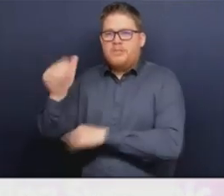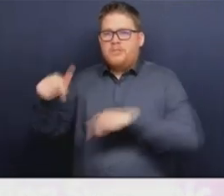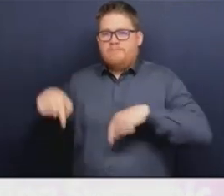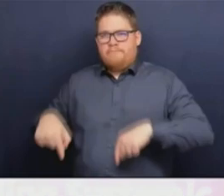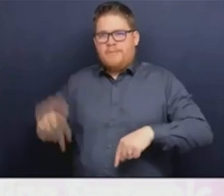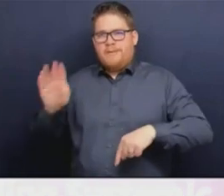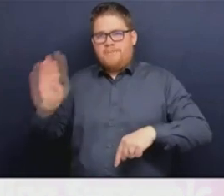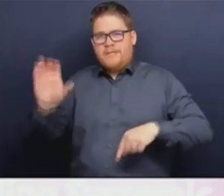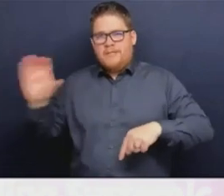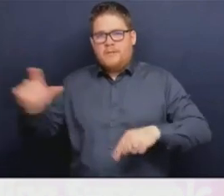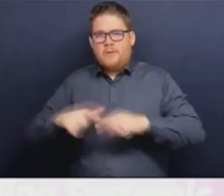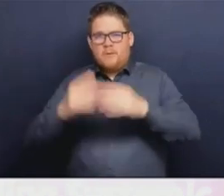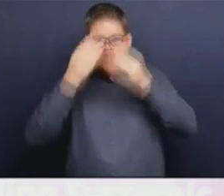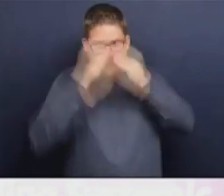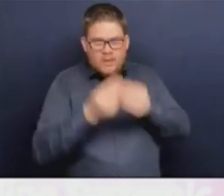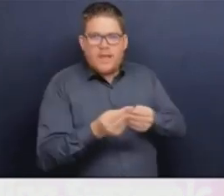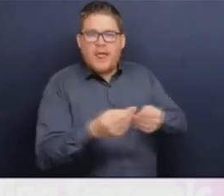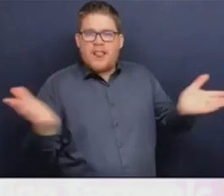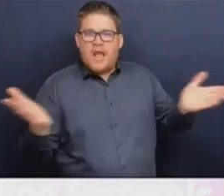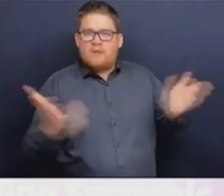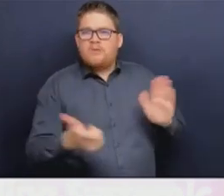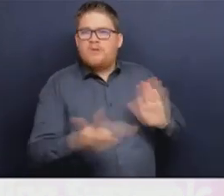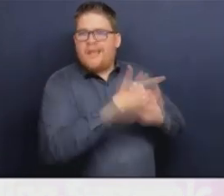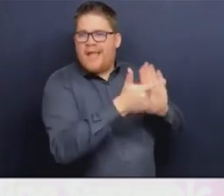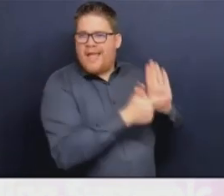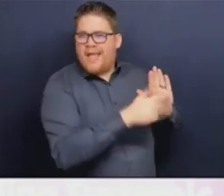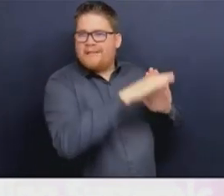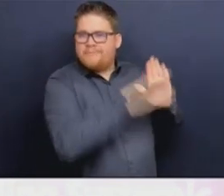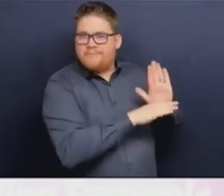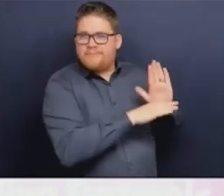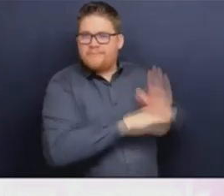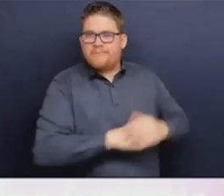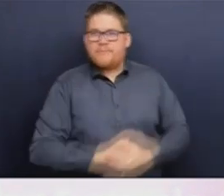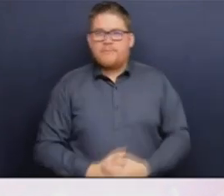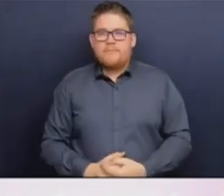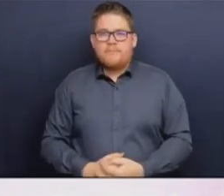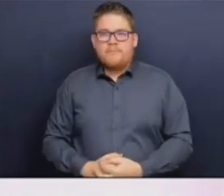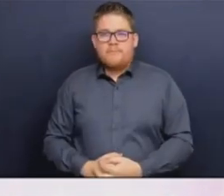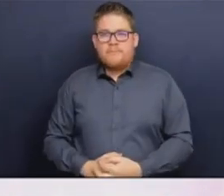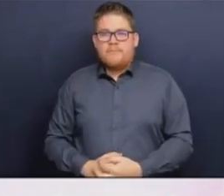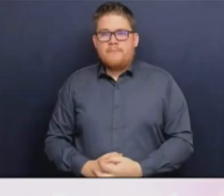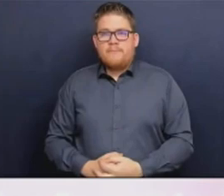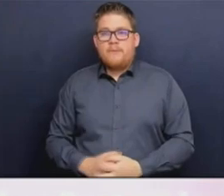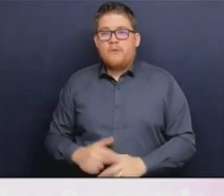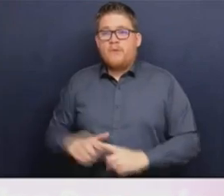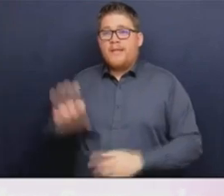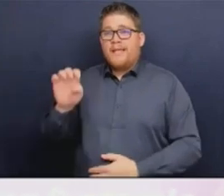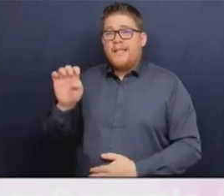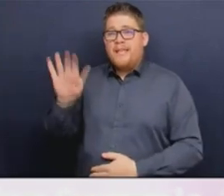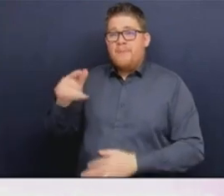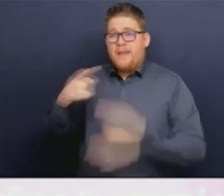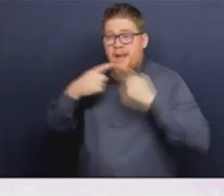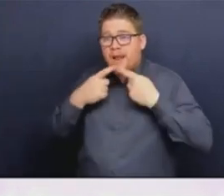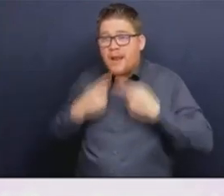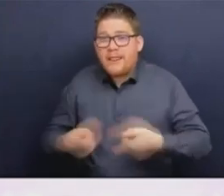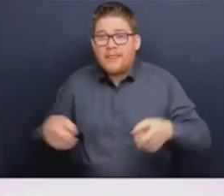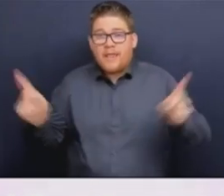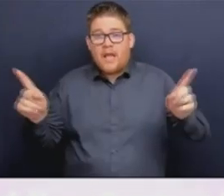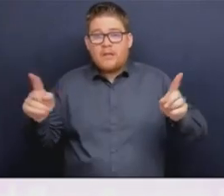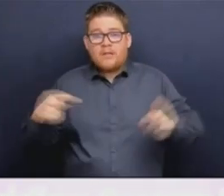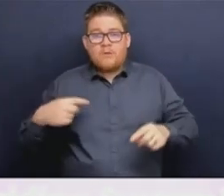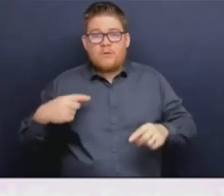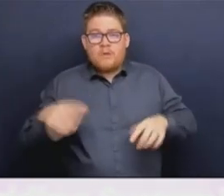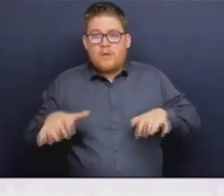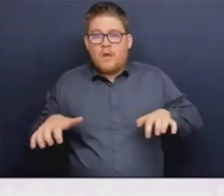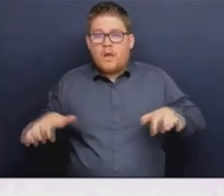And when he does so, he will be surrounded by the largest collection of non-Caucasian members that have ever sat in the